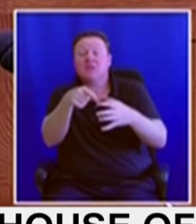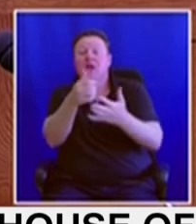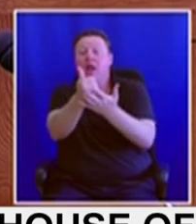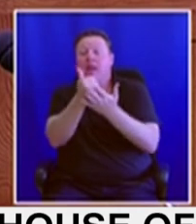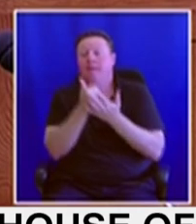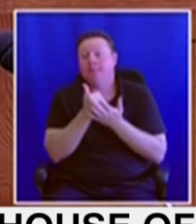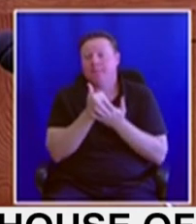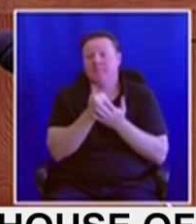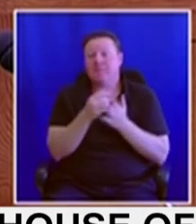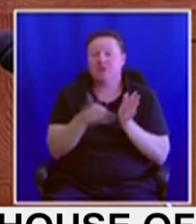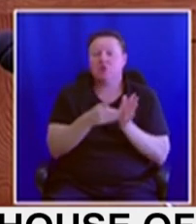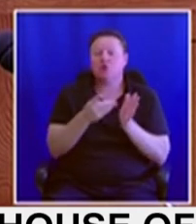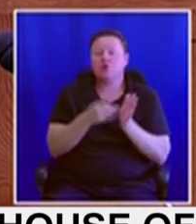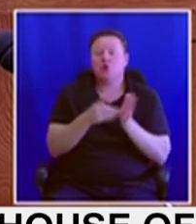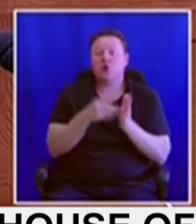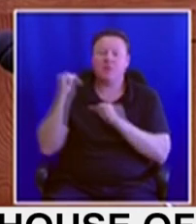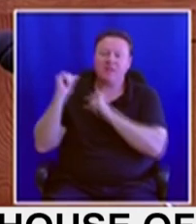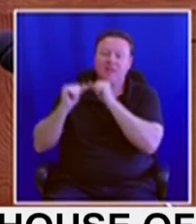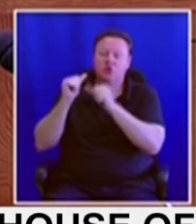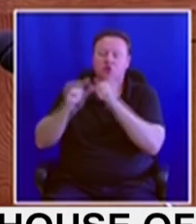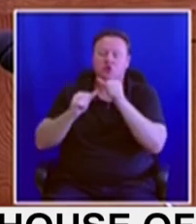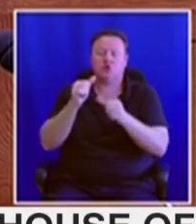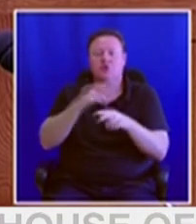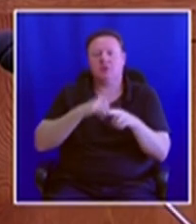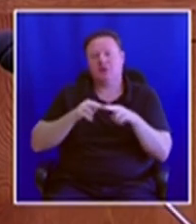the history of our nation